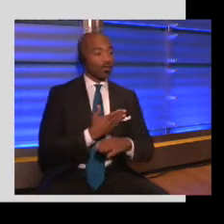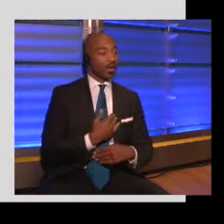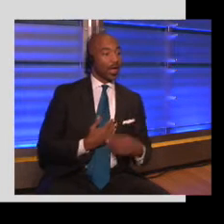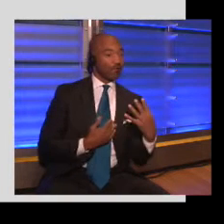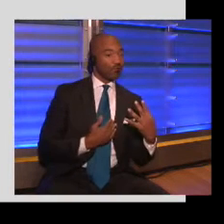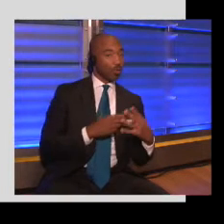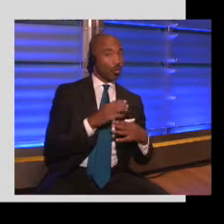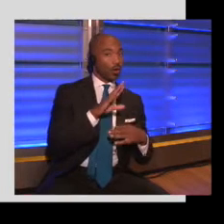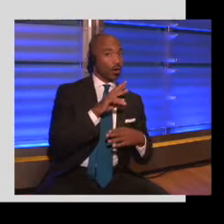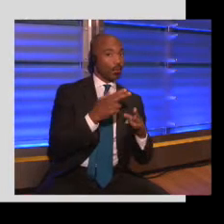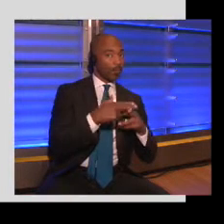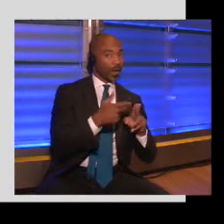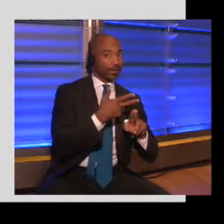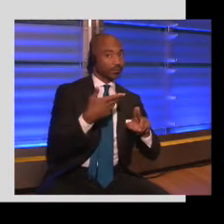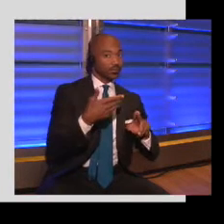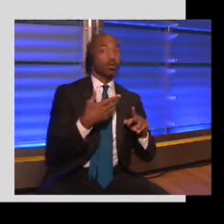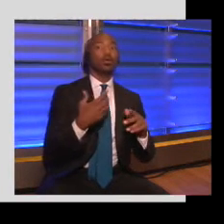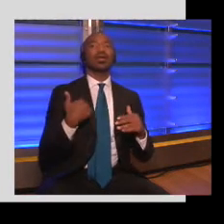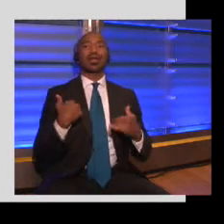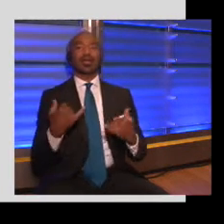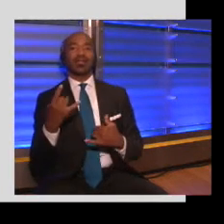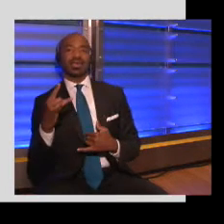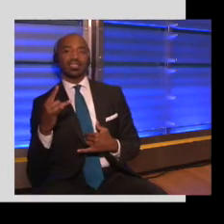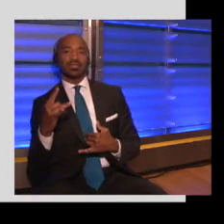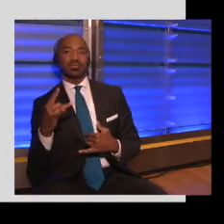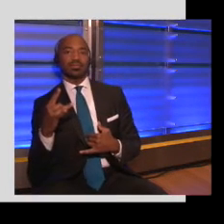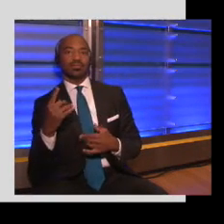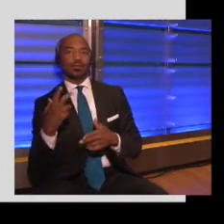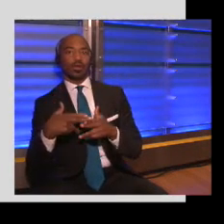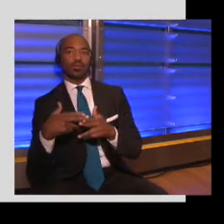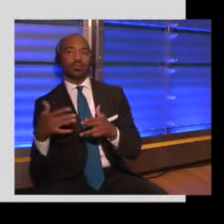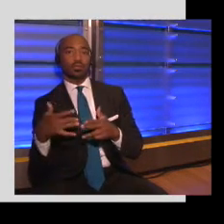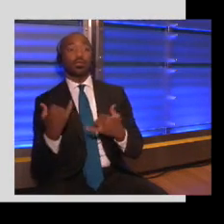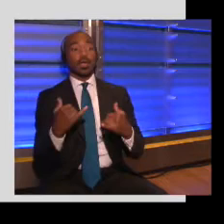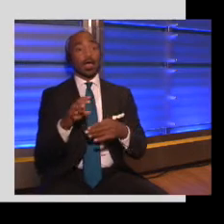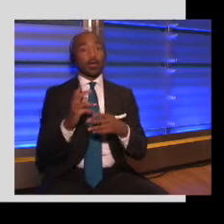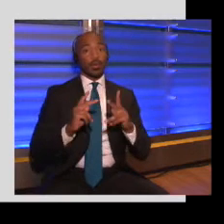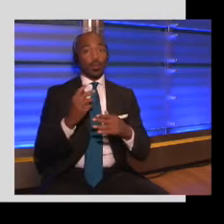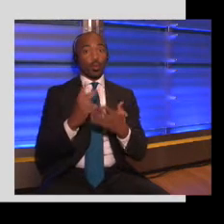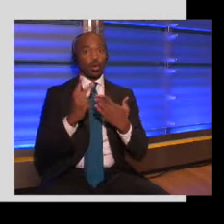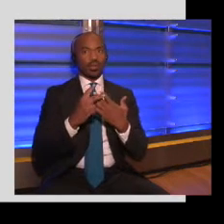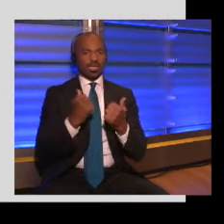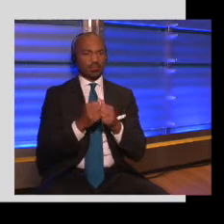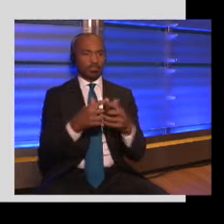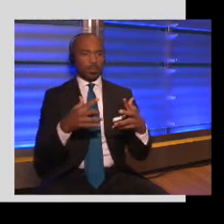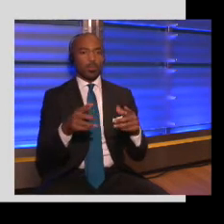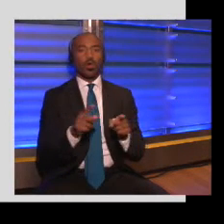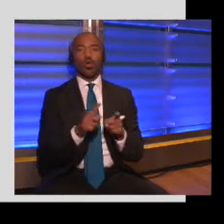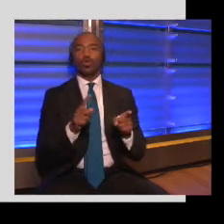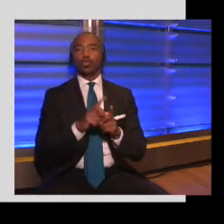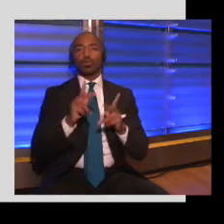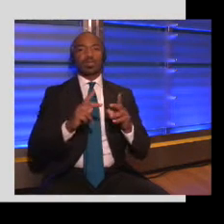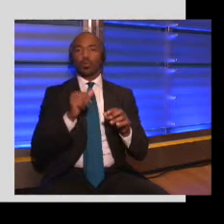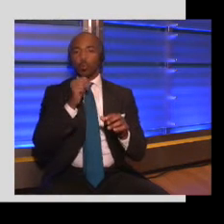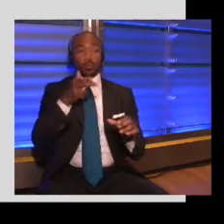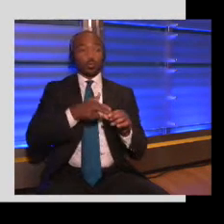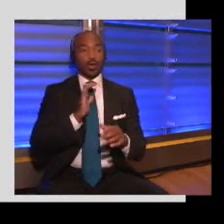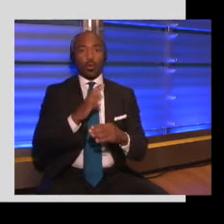18. On the people side, we continue to innovate our people programs and have some of the lowest turnover rates in the industry.